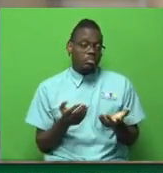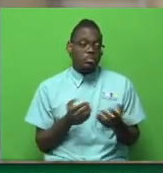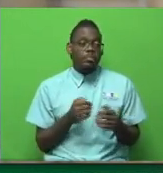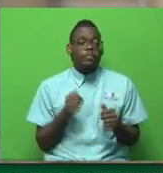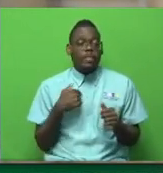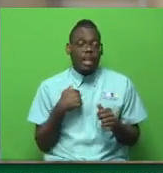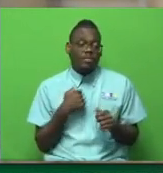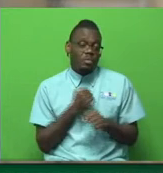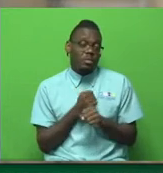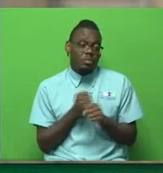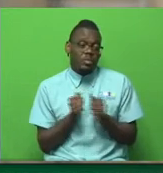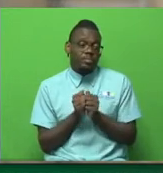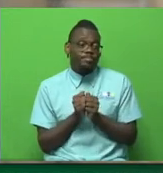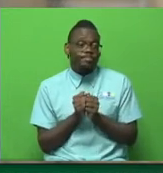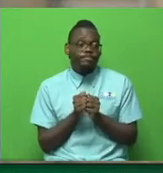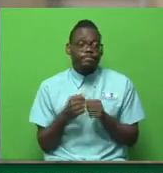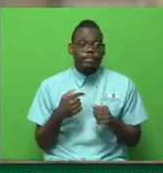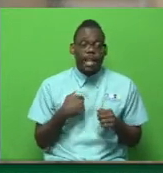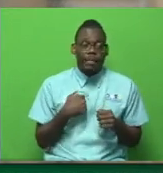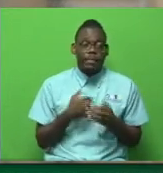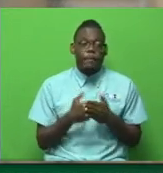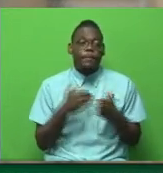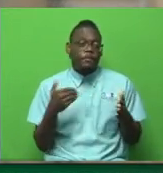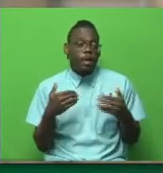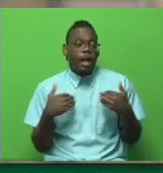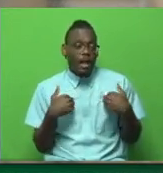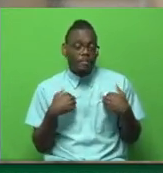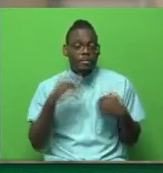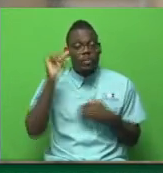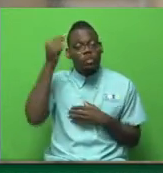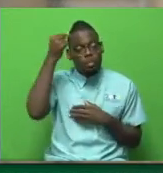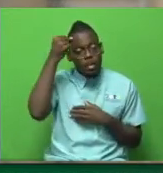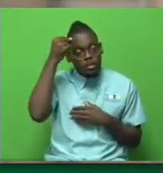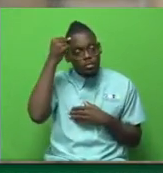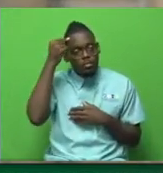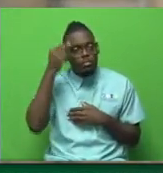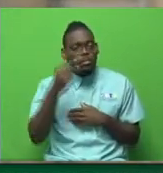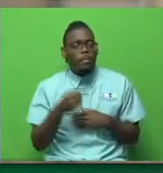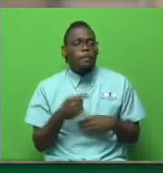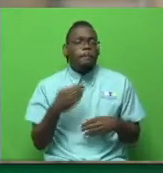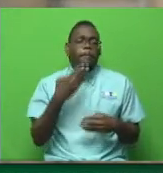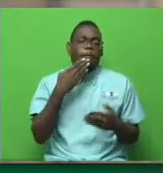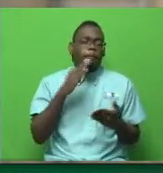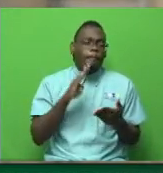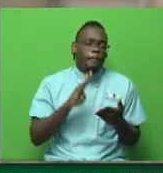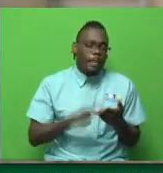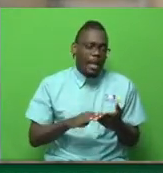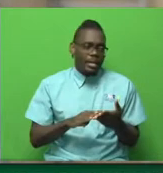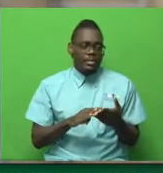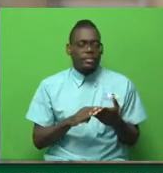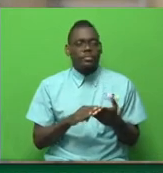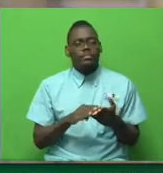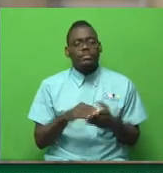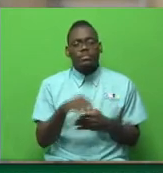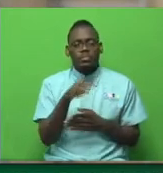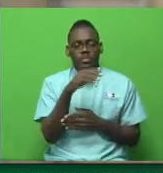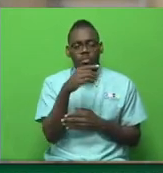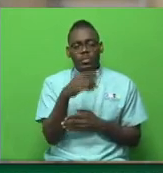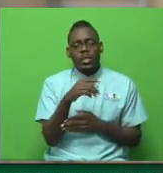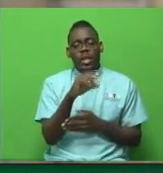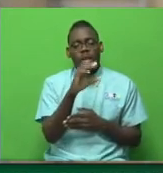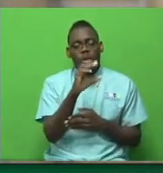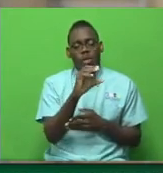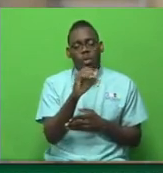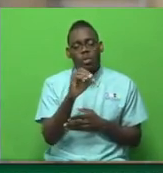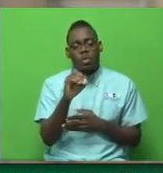corrupt government in the history of Trinidad and Tobago it just shows who they are Mr Deputy speaker